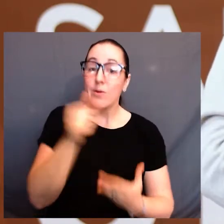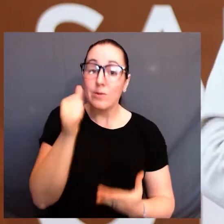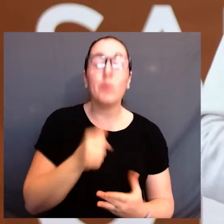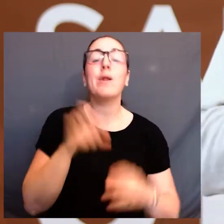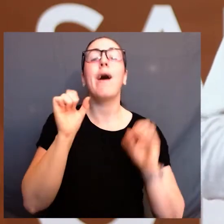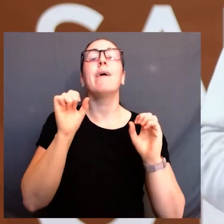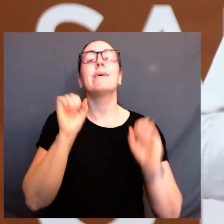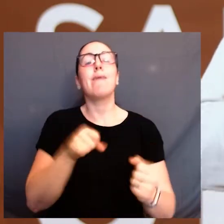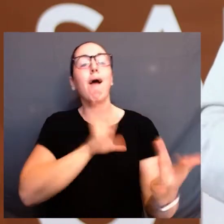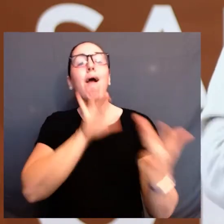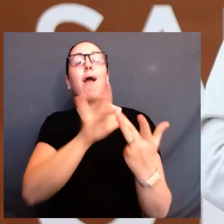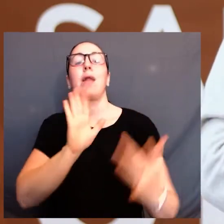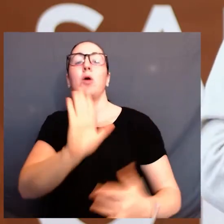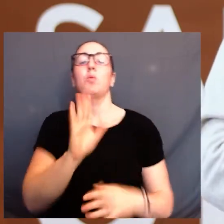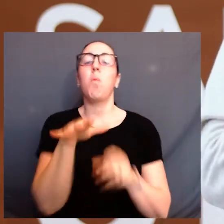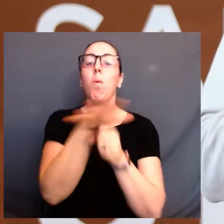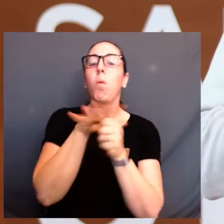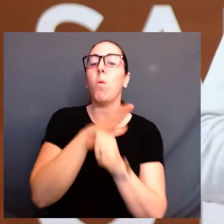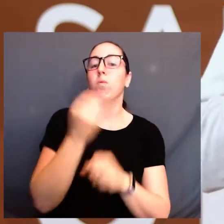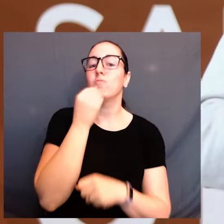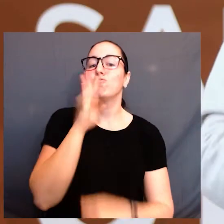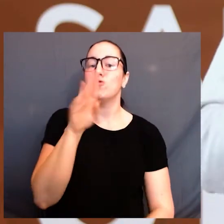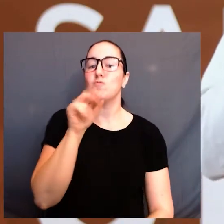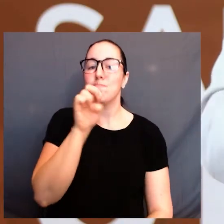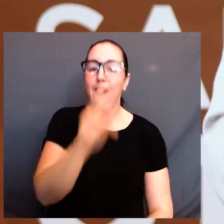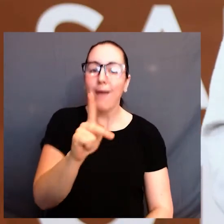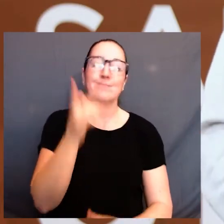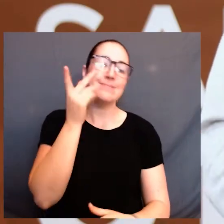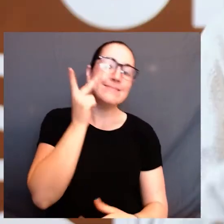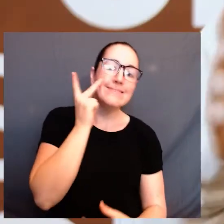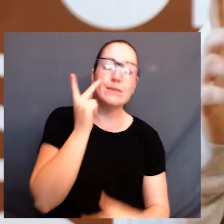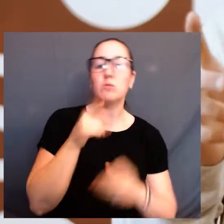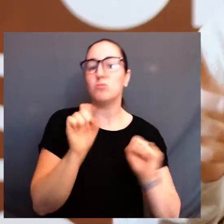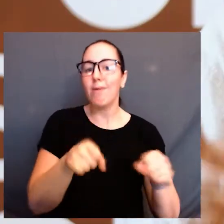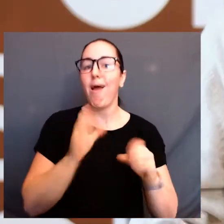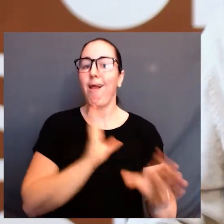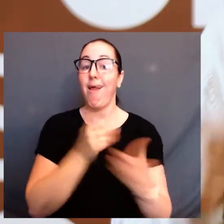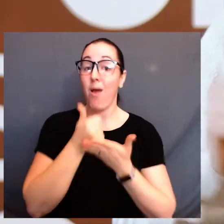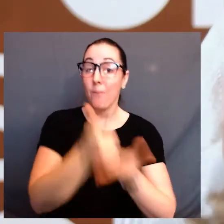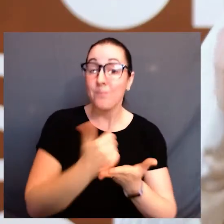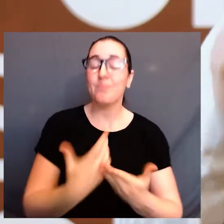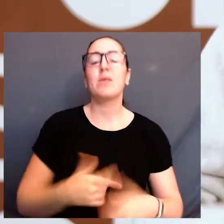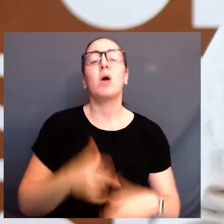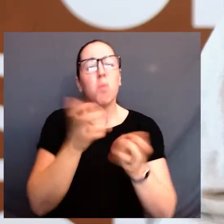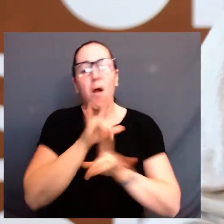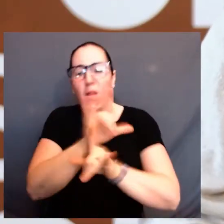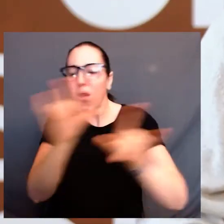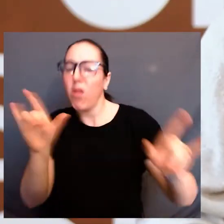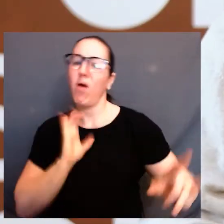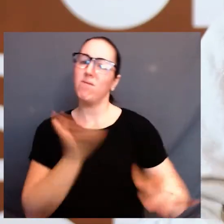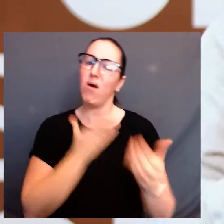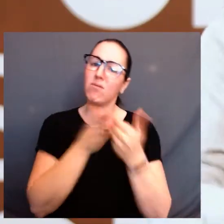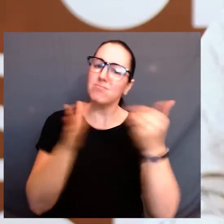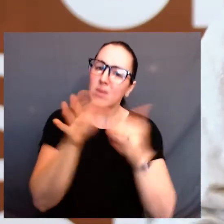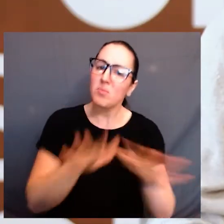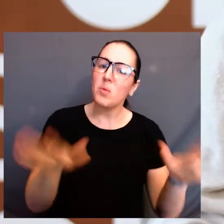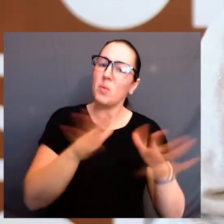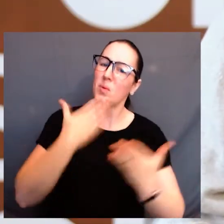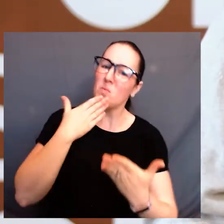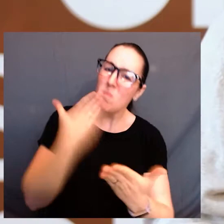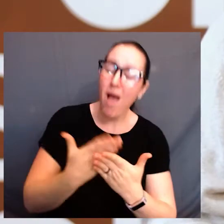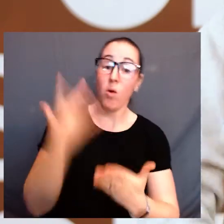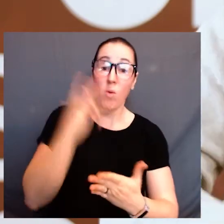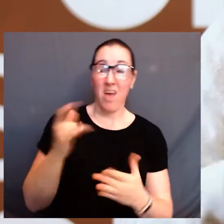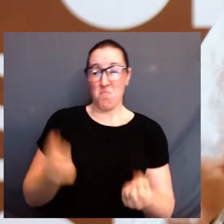walk you through setting up a neighbor dinnerhood where you live. Pure Heart family, let's love our local communities well in